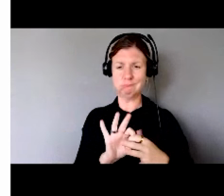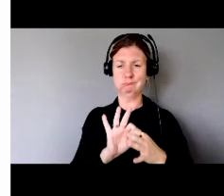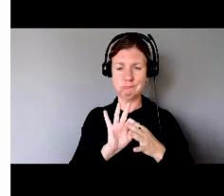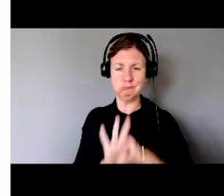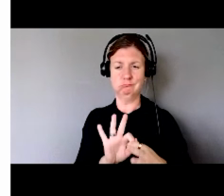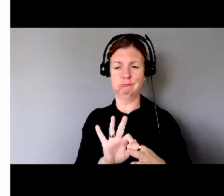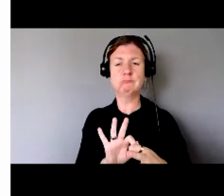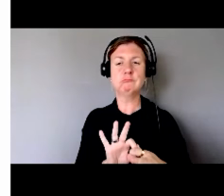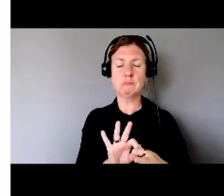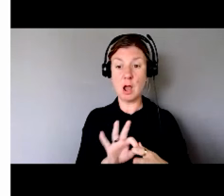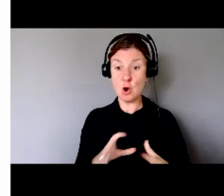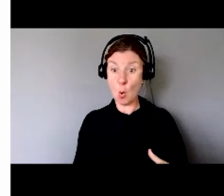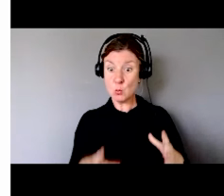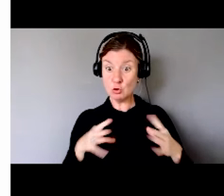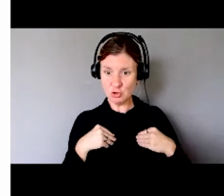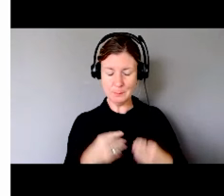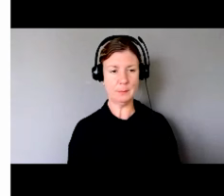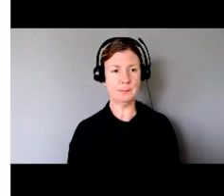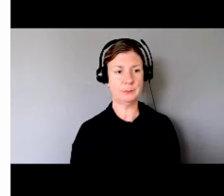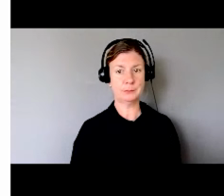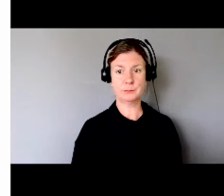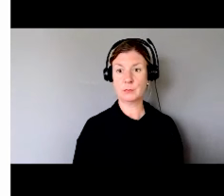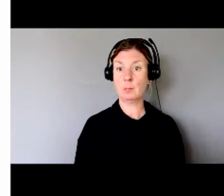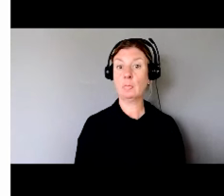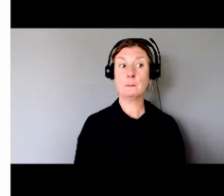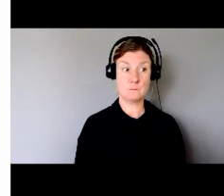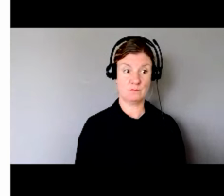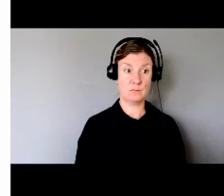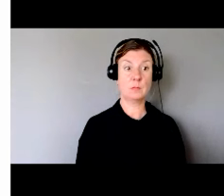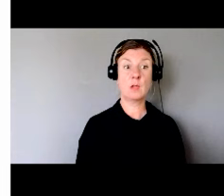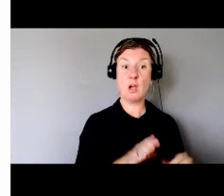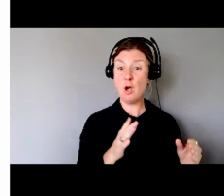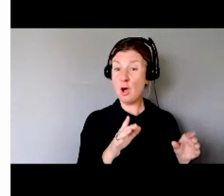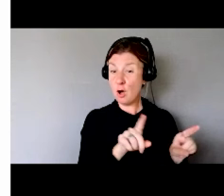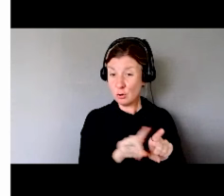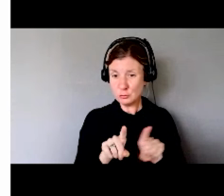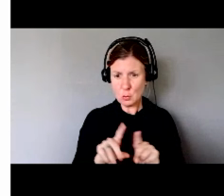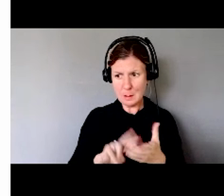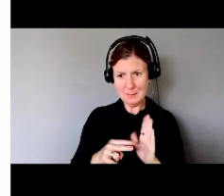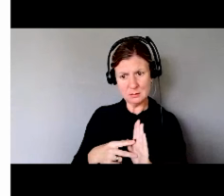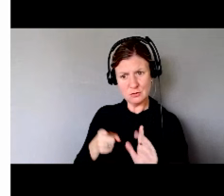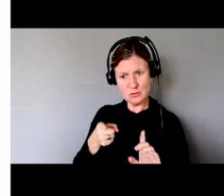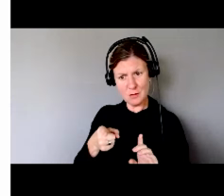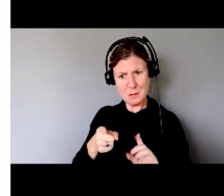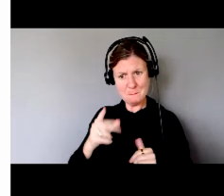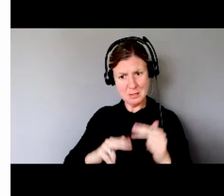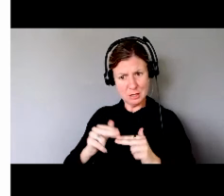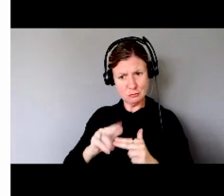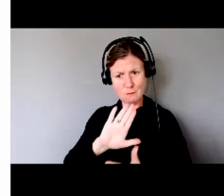The artwork should also address the building's role as a central hub with two distinct